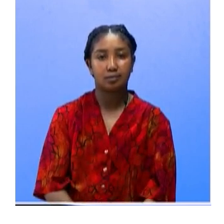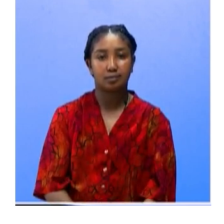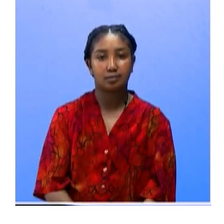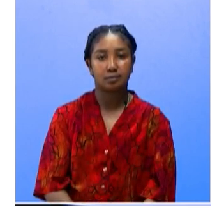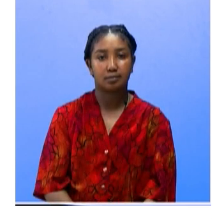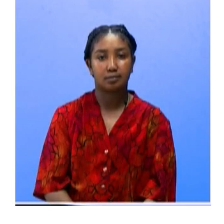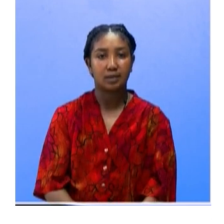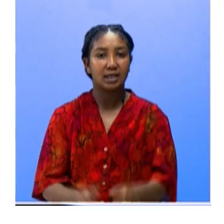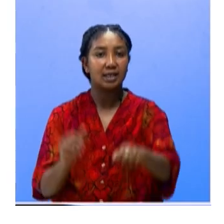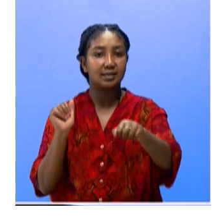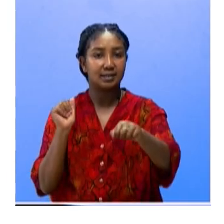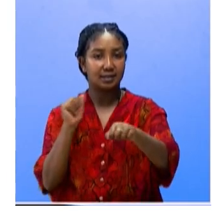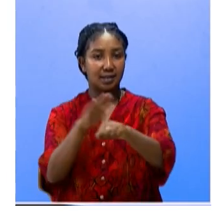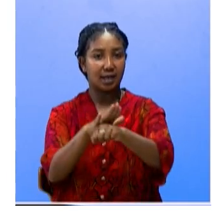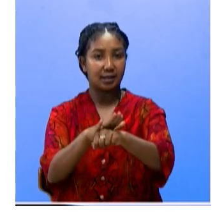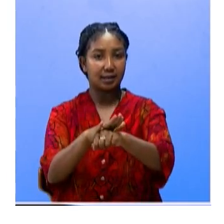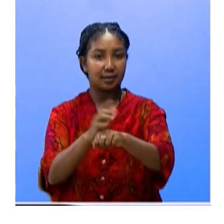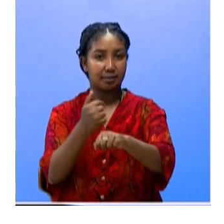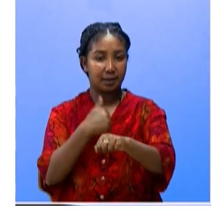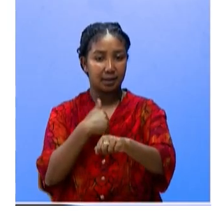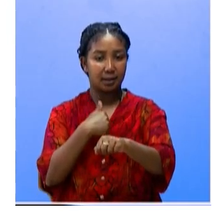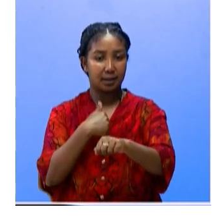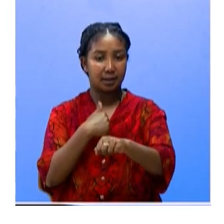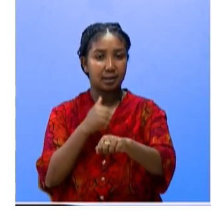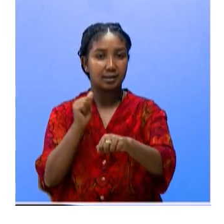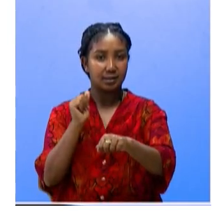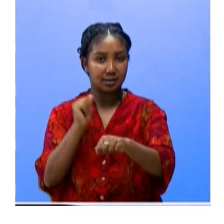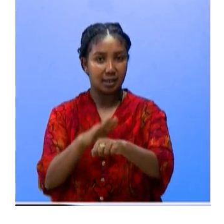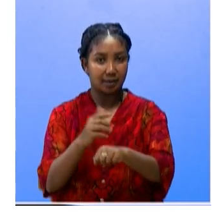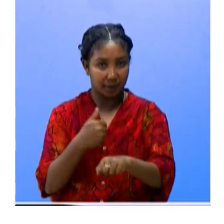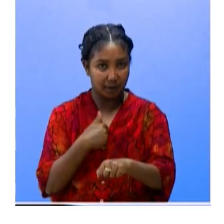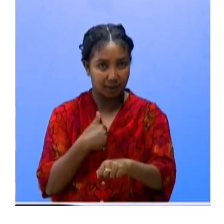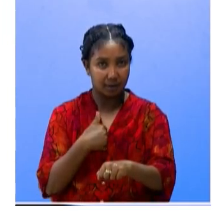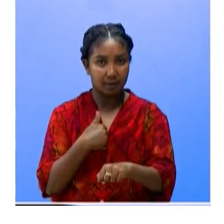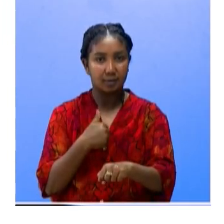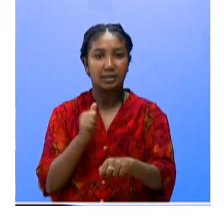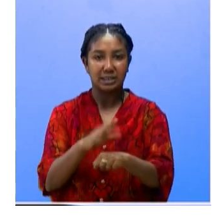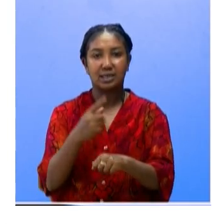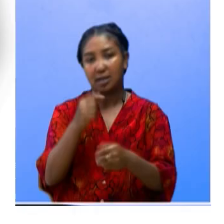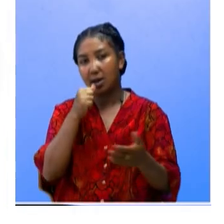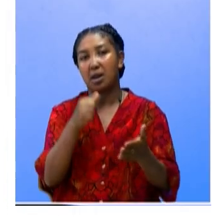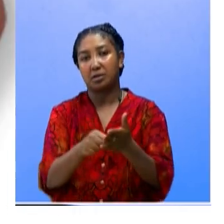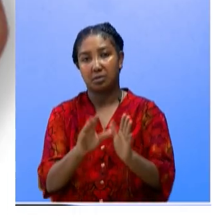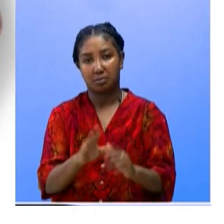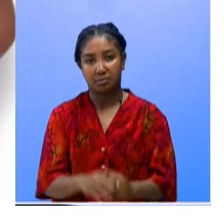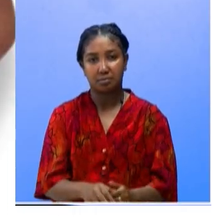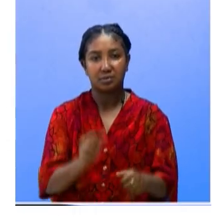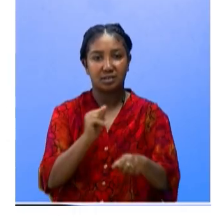send me, or send the letter,